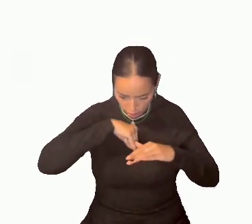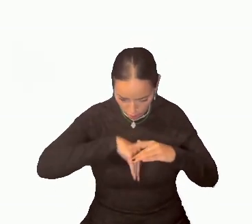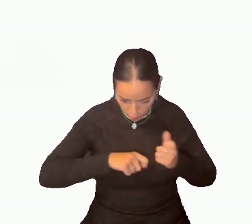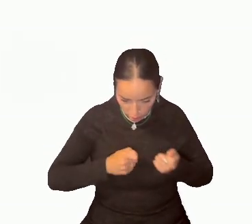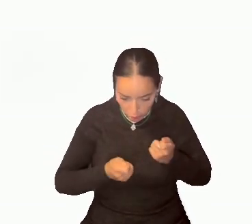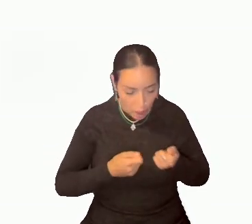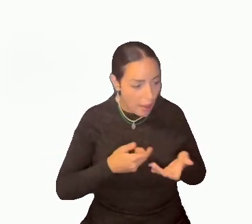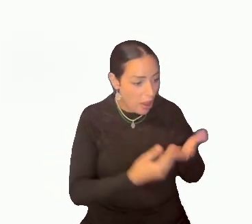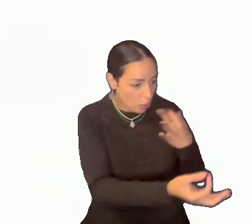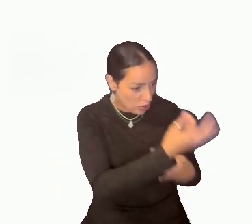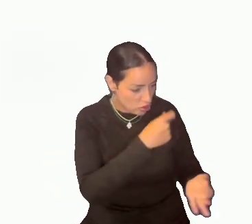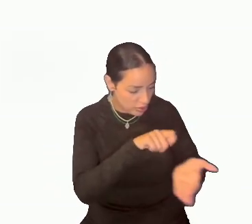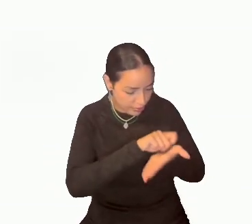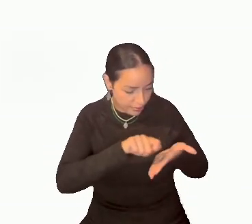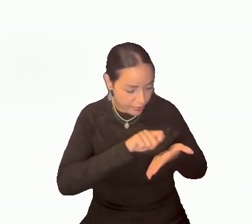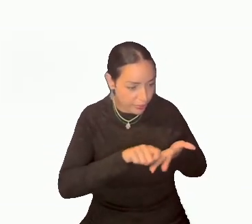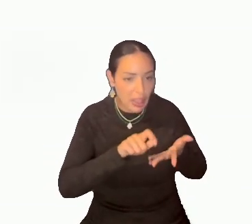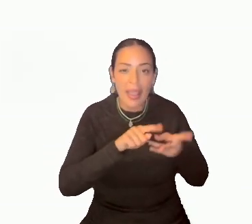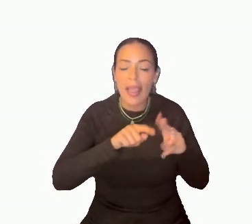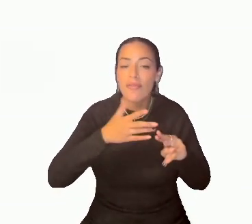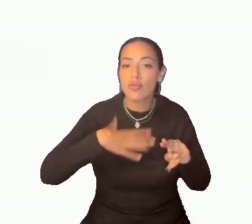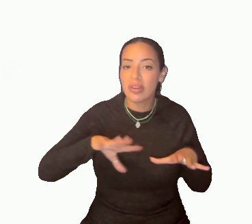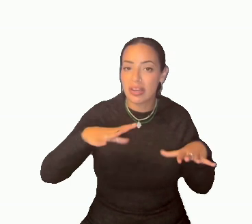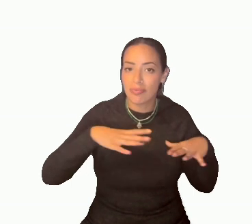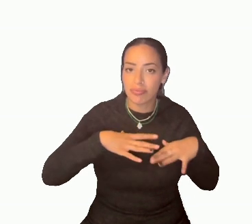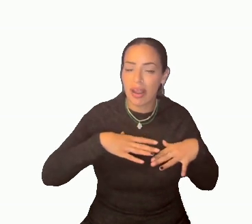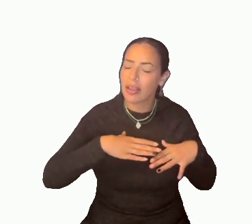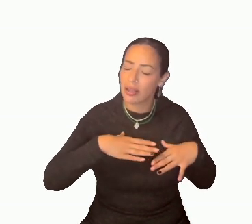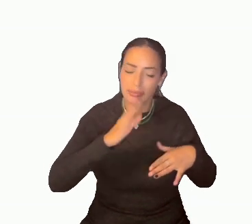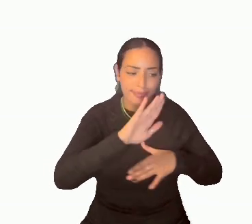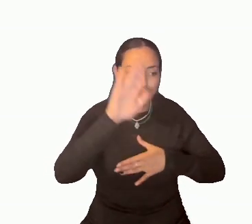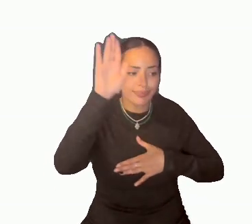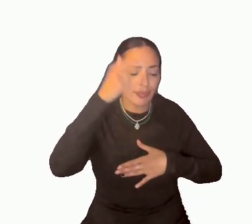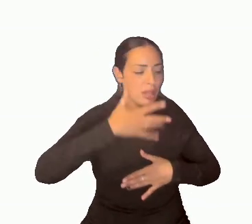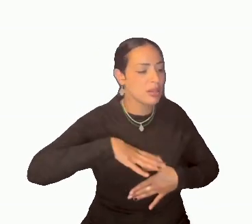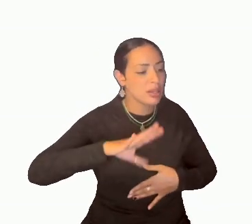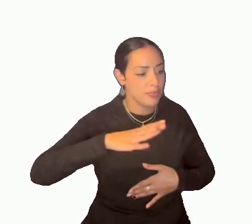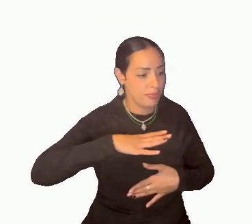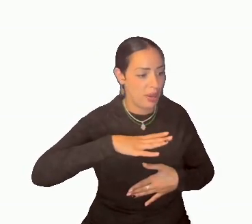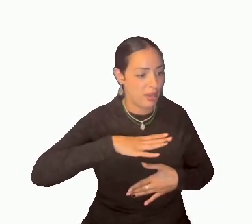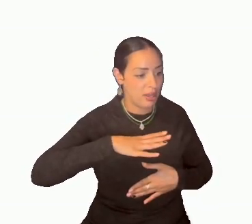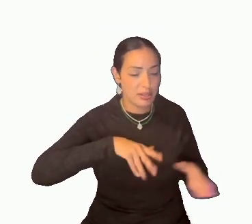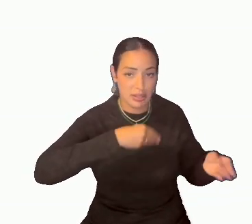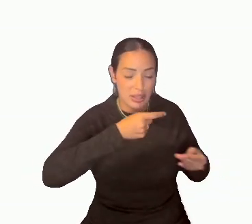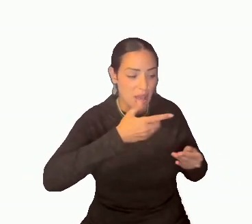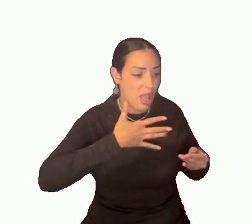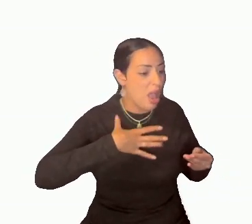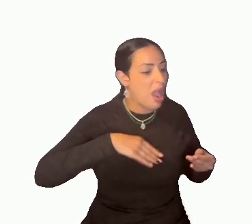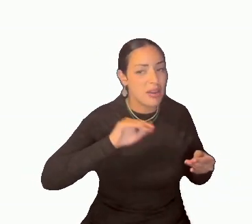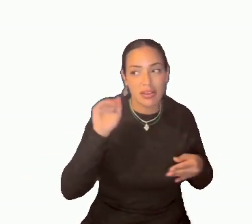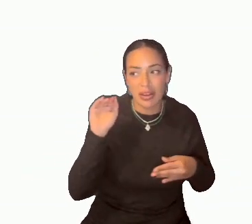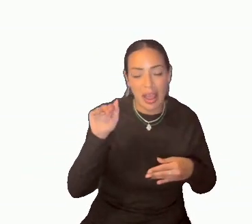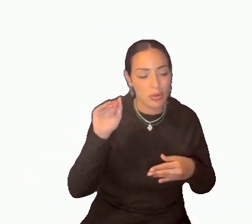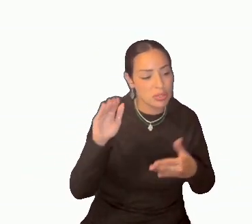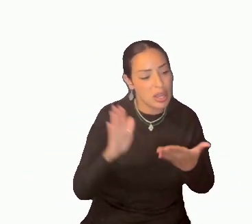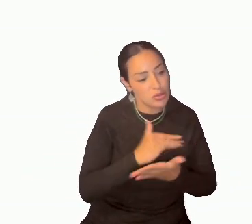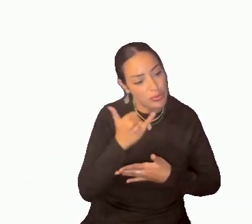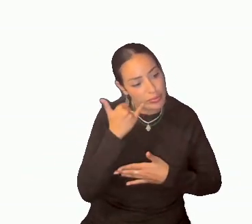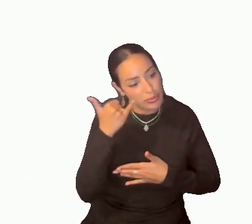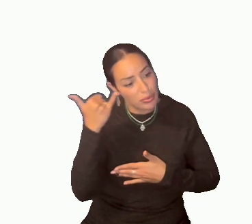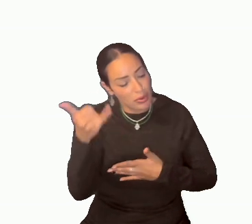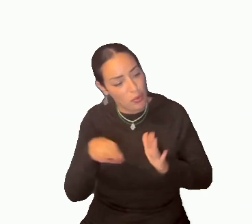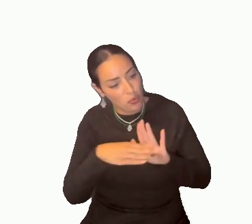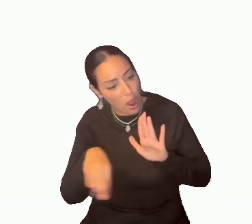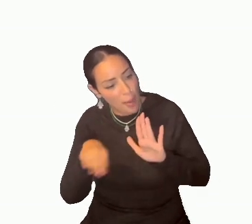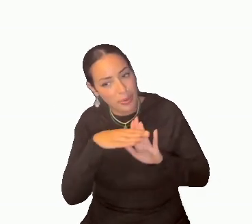any questions that they have and take breaks if you need to. Explaining to the family that you need to step outside and make a telephone call to get an update